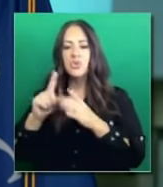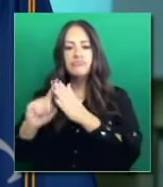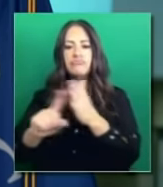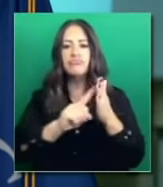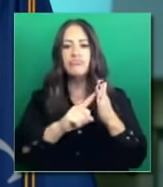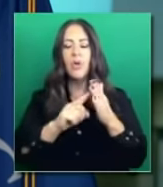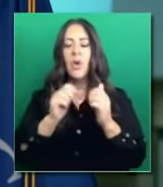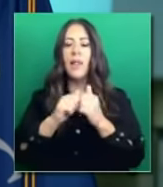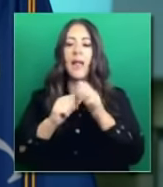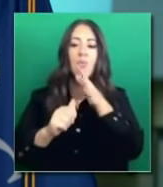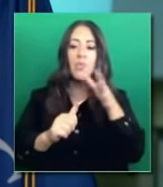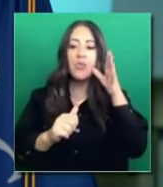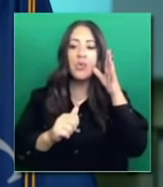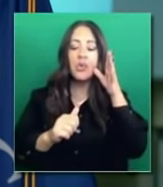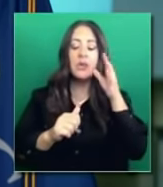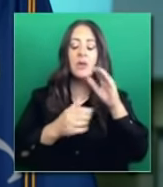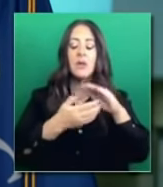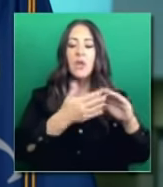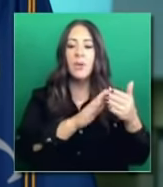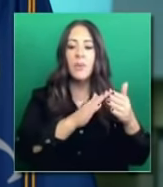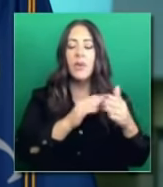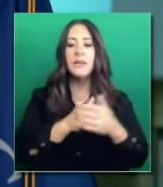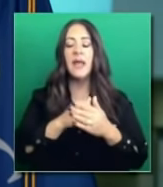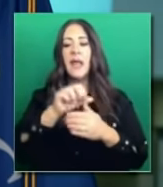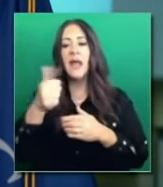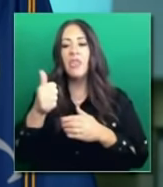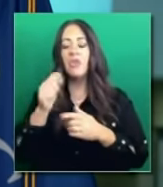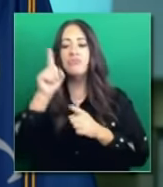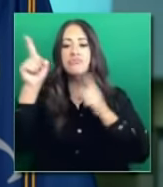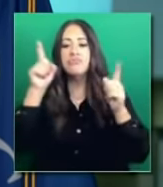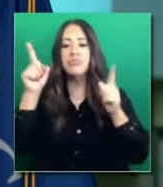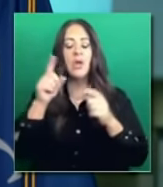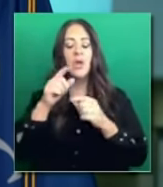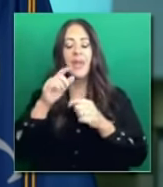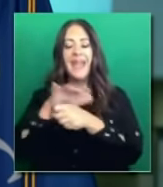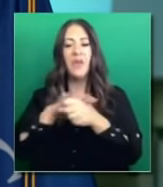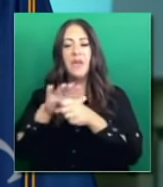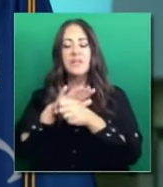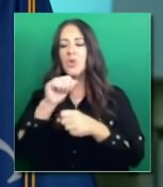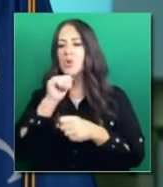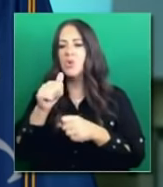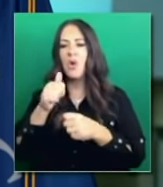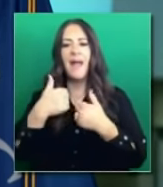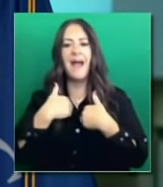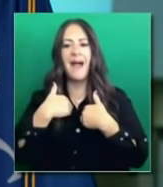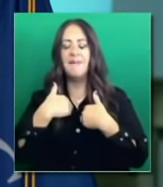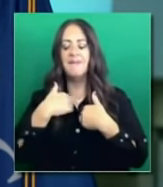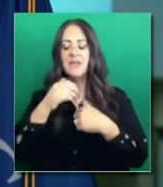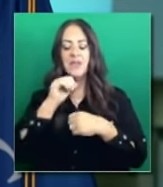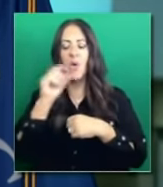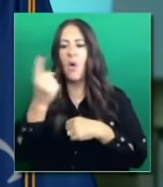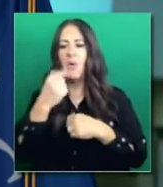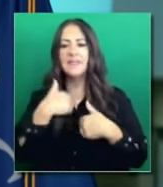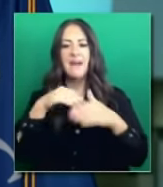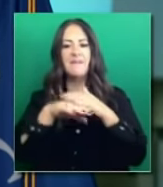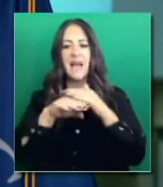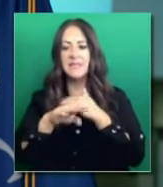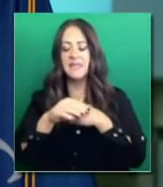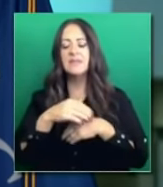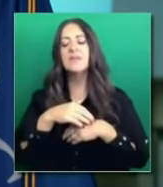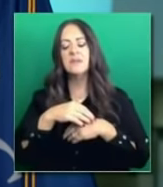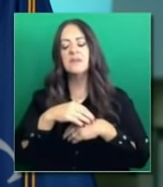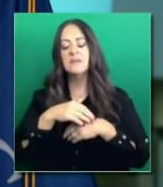parts of the state that have traditionally been underserved and under-resourced. We put together an advisory committee of 60 additional